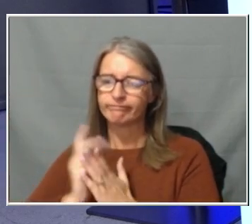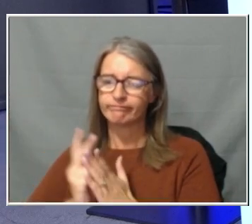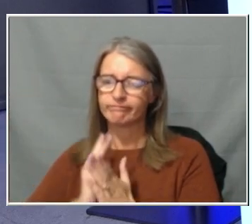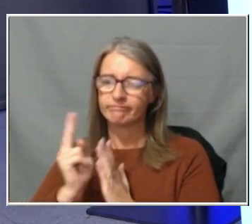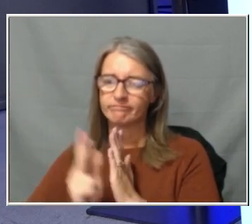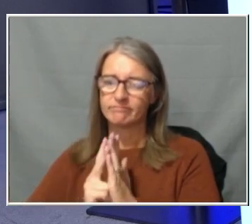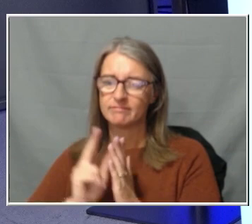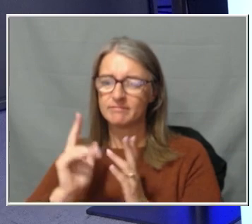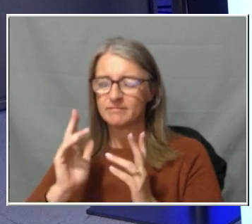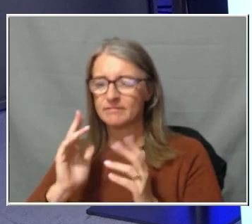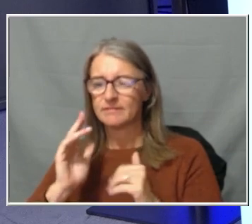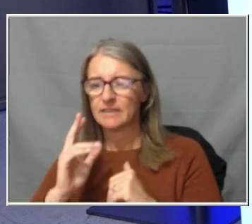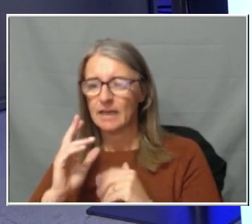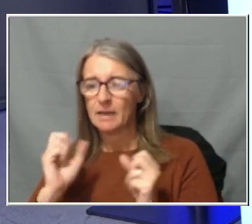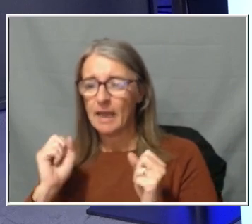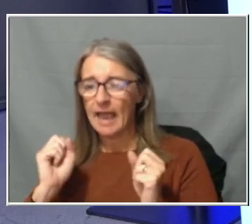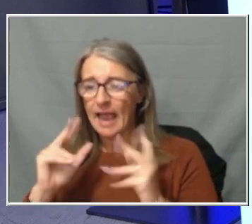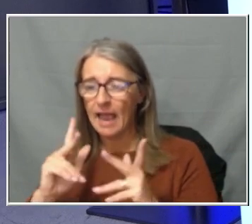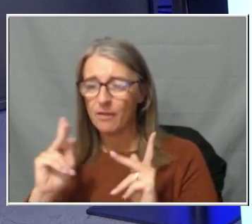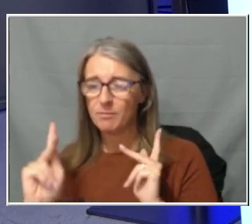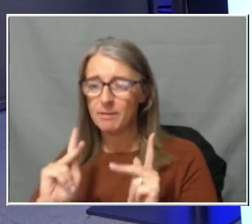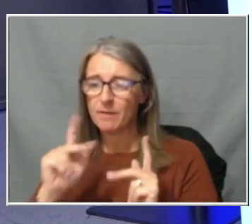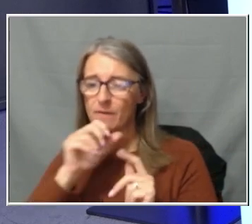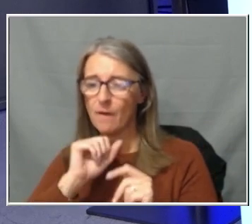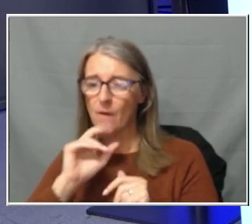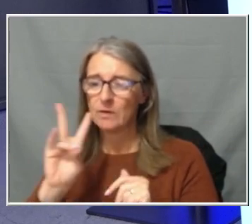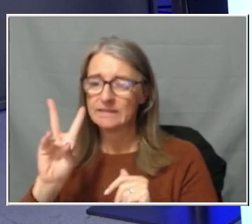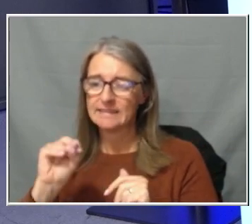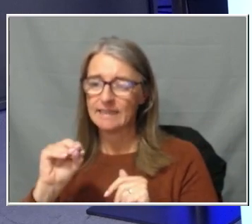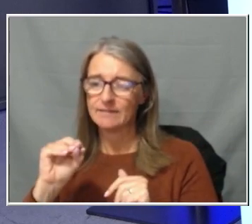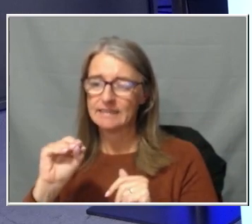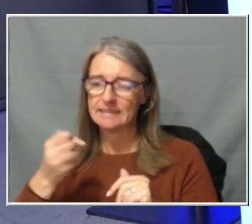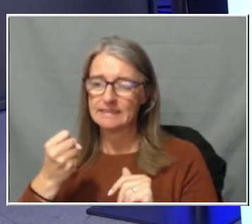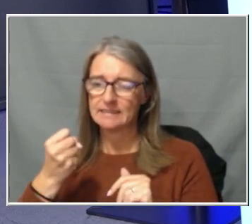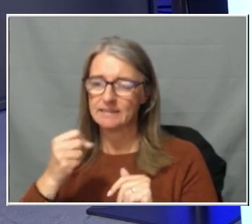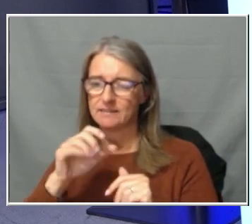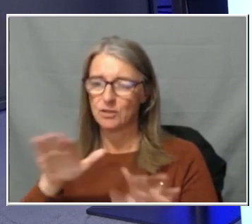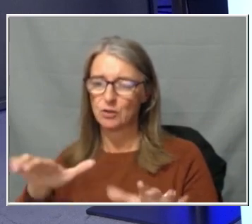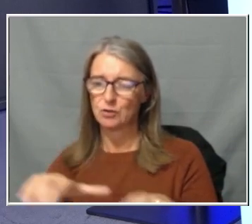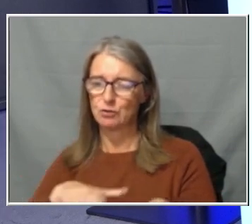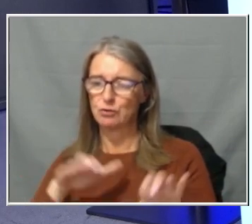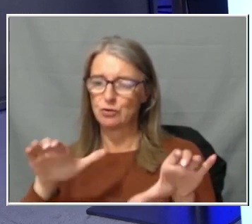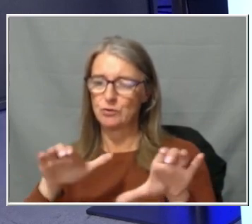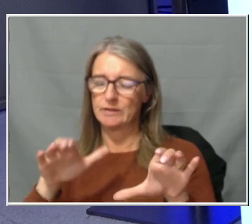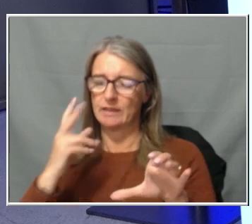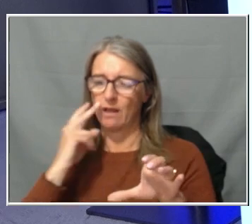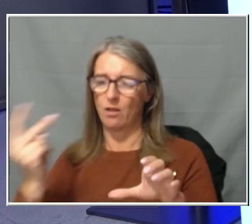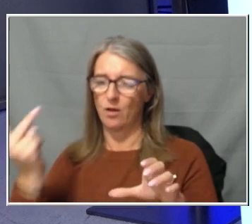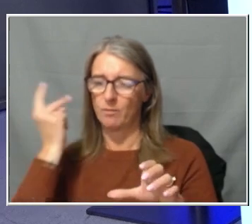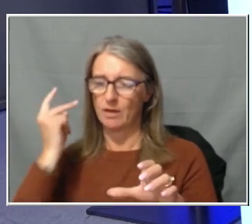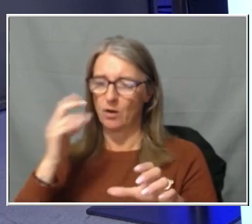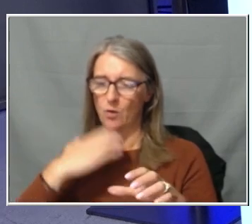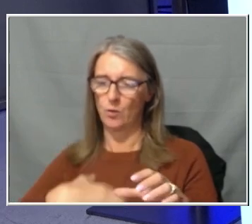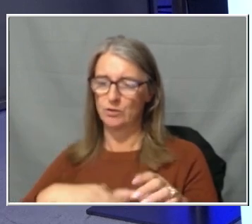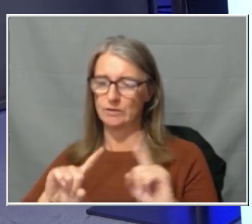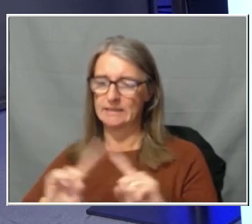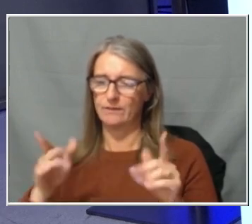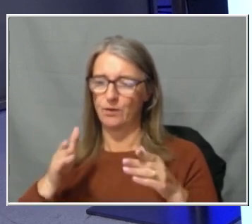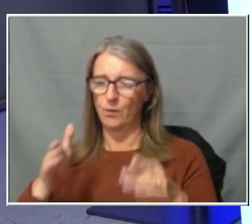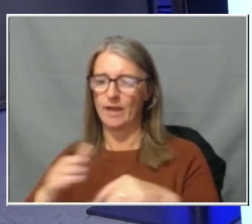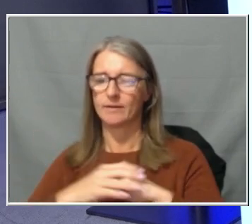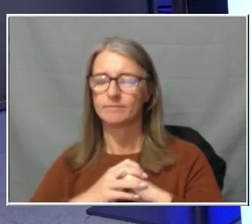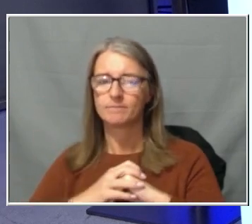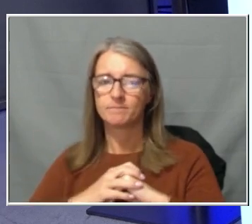70s doing? Have there been any studies of just to note how these people fared as they look back and go, God, I wish I would have done it differently? You